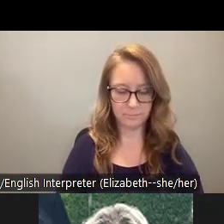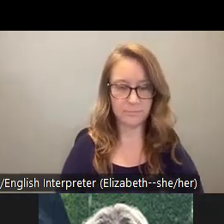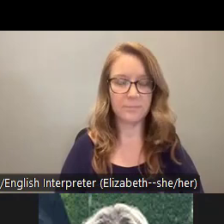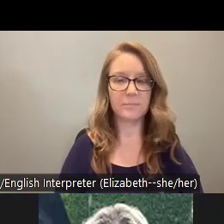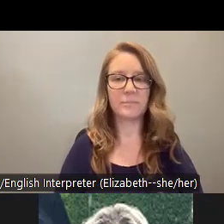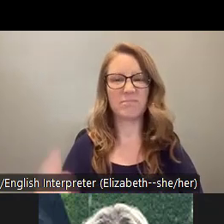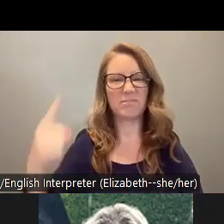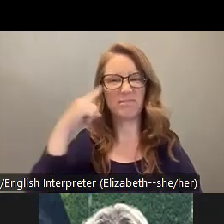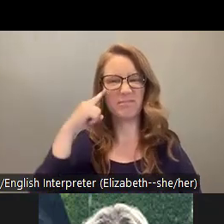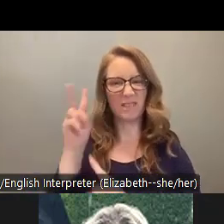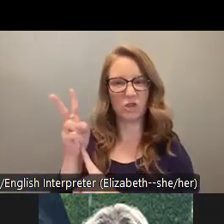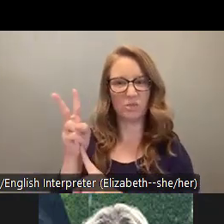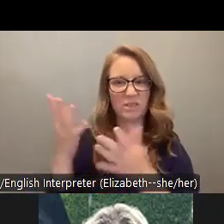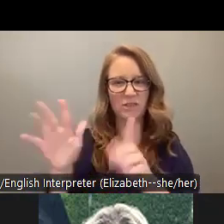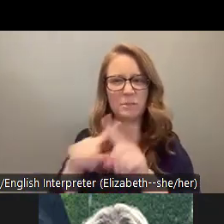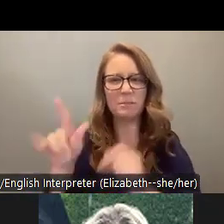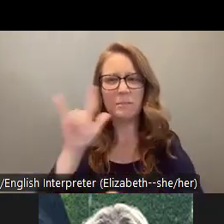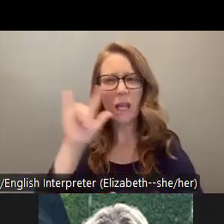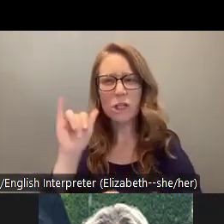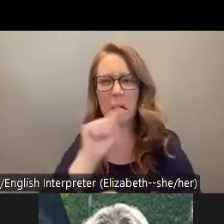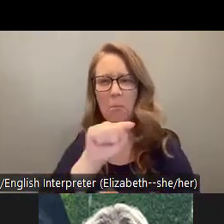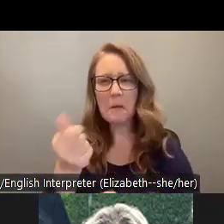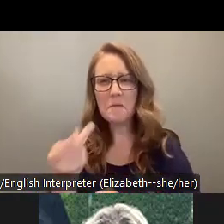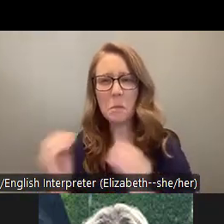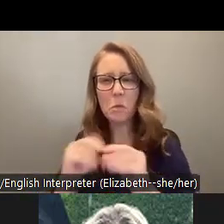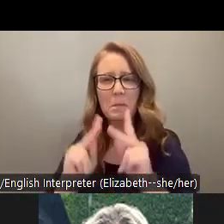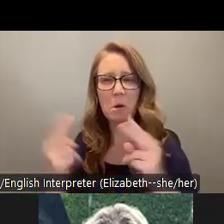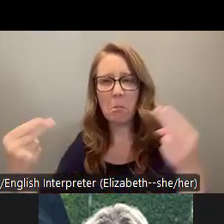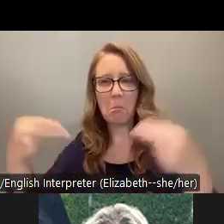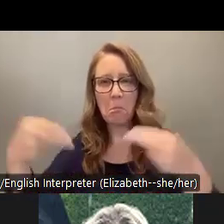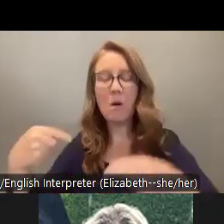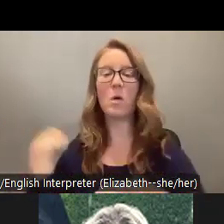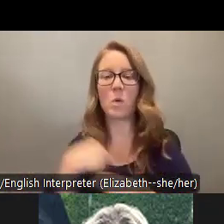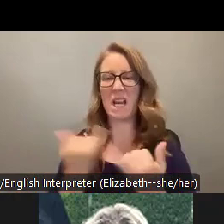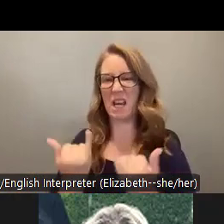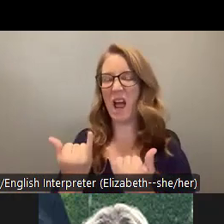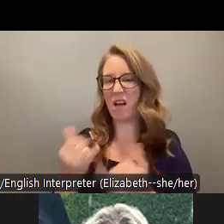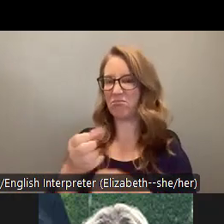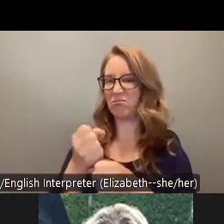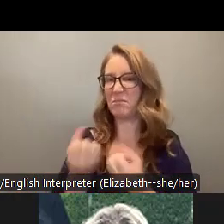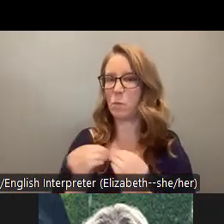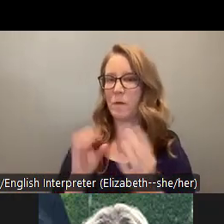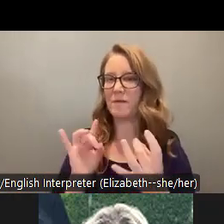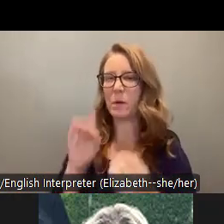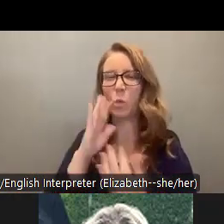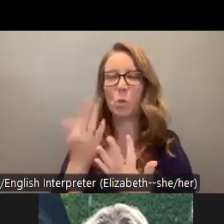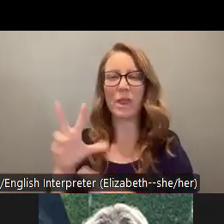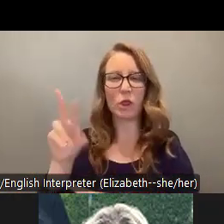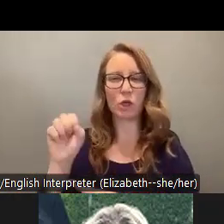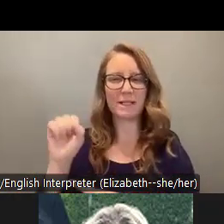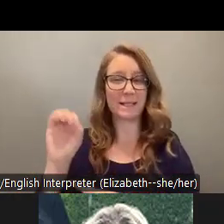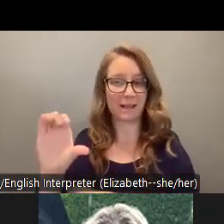So I think we're about at the 2 minutes, but it looks like we had a couple other folks pop in and are getting some additional feedback. So we'll give it about 30 more seconds